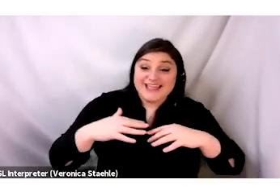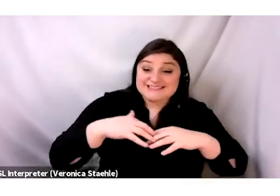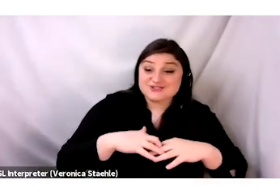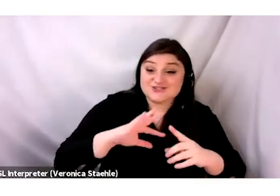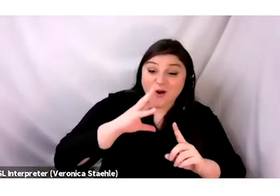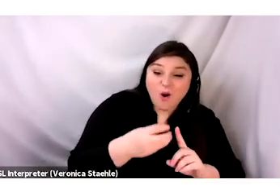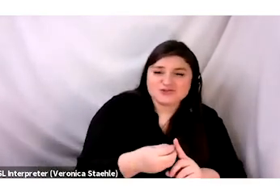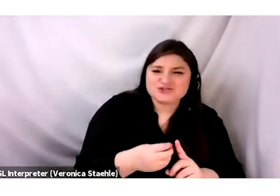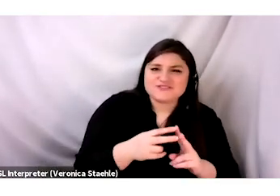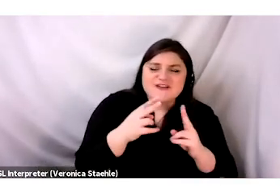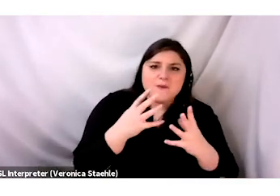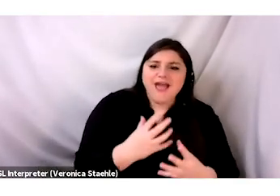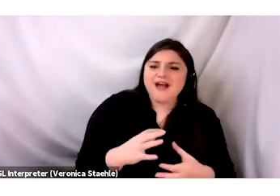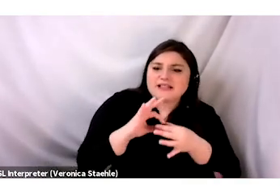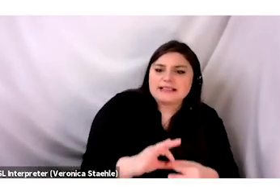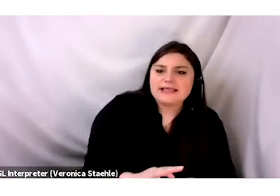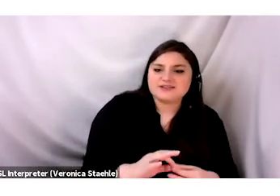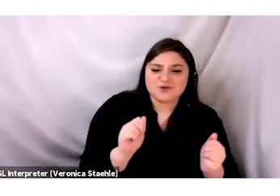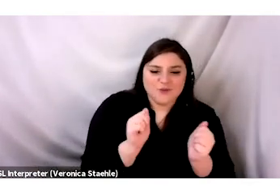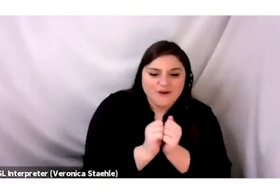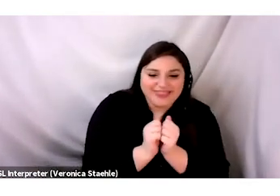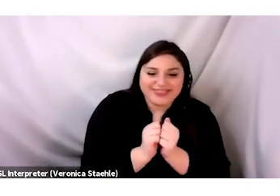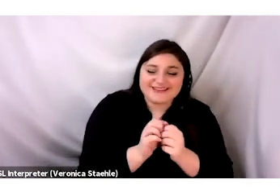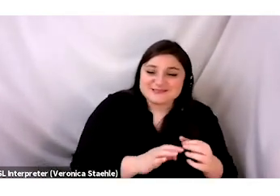also deeply linked to spirituality and prayer,